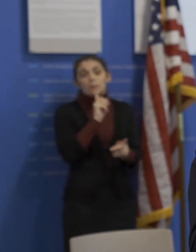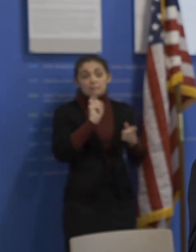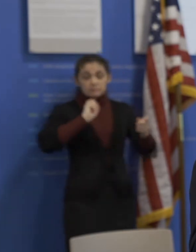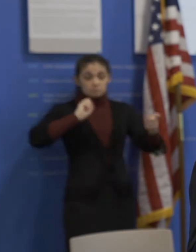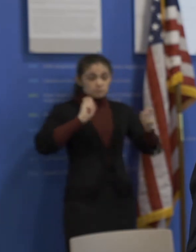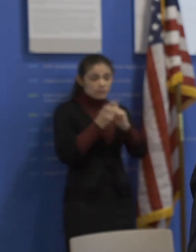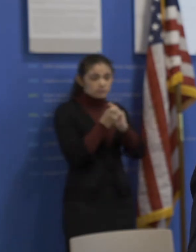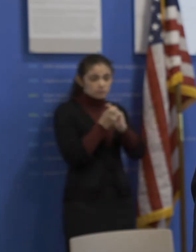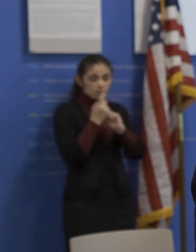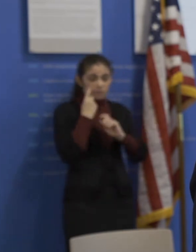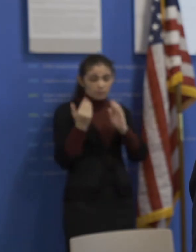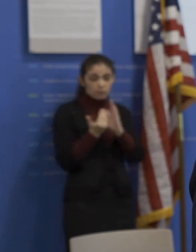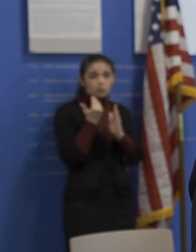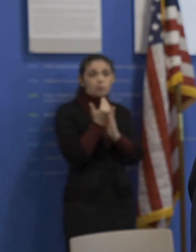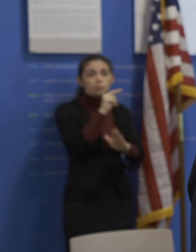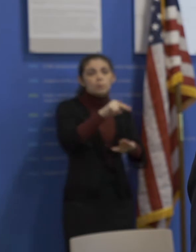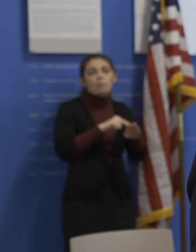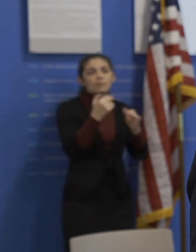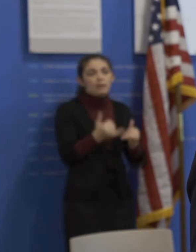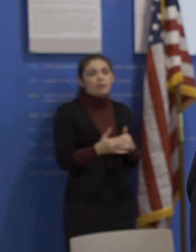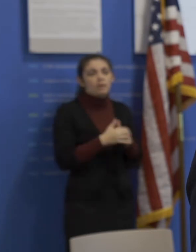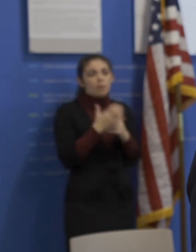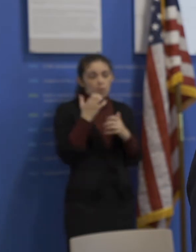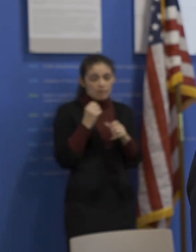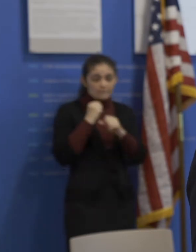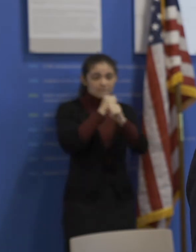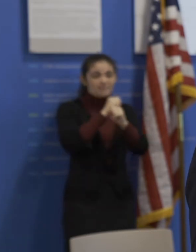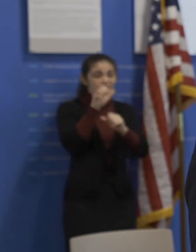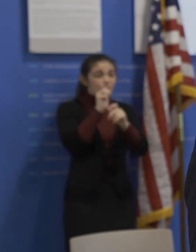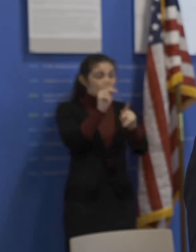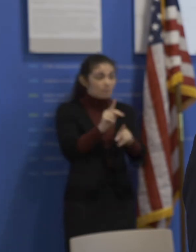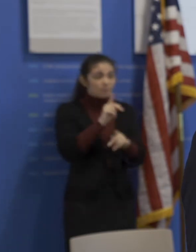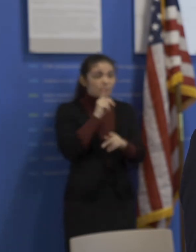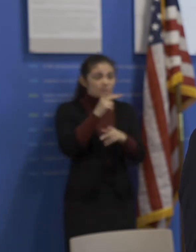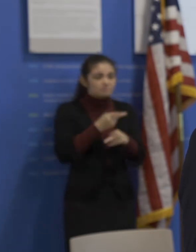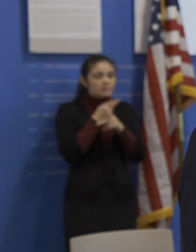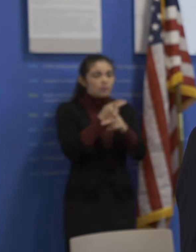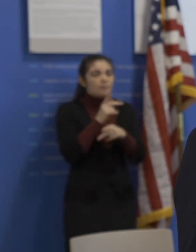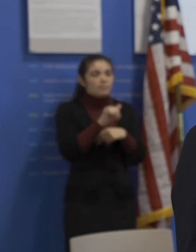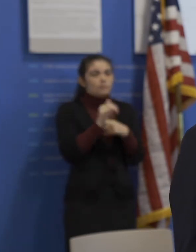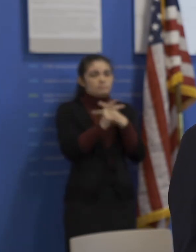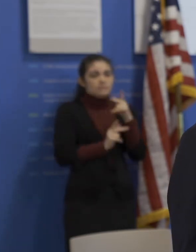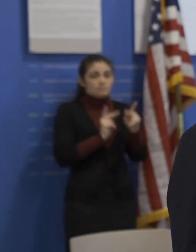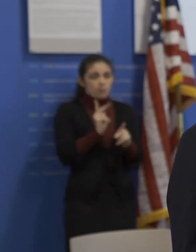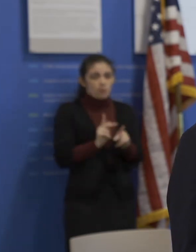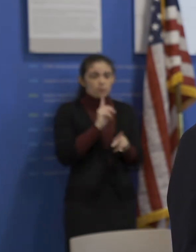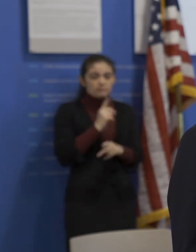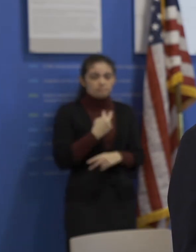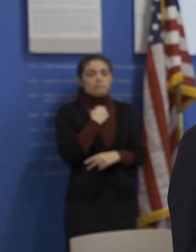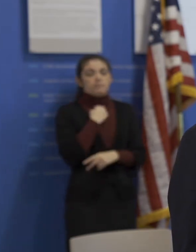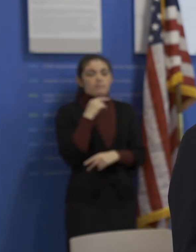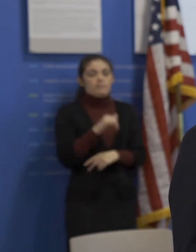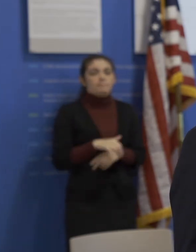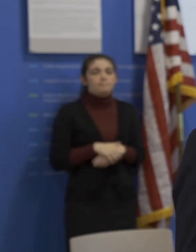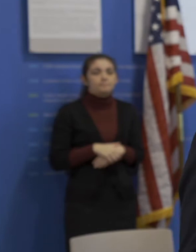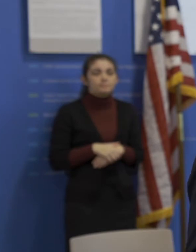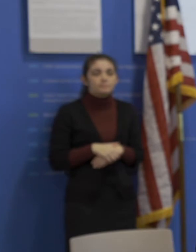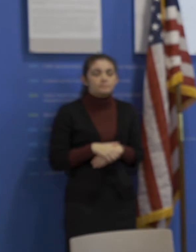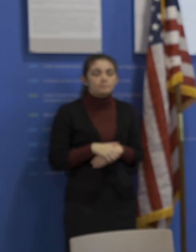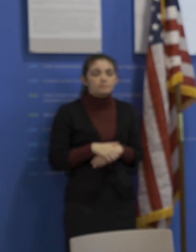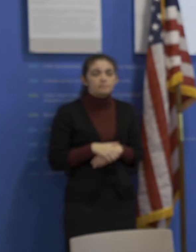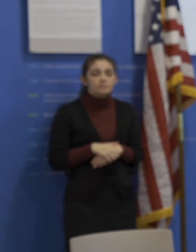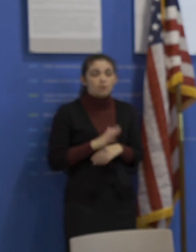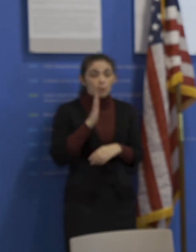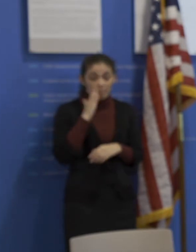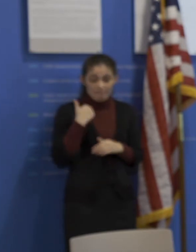adapting to this new normal because they want to protect people they care about. So that story really stuck with me. And so